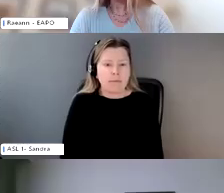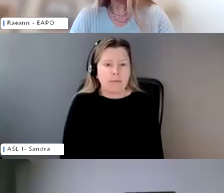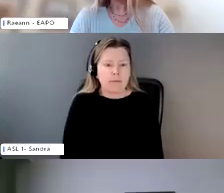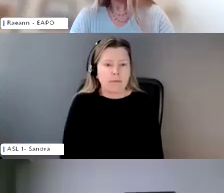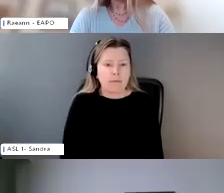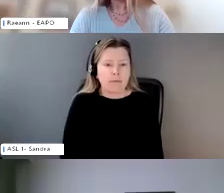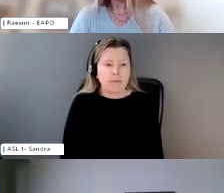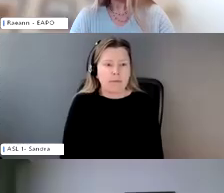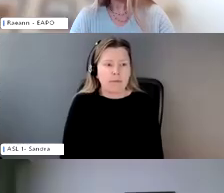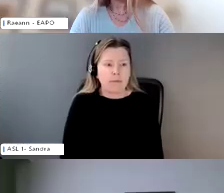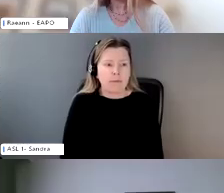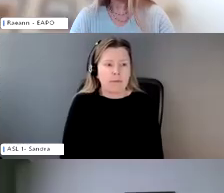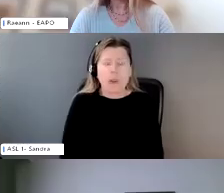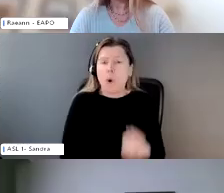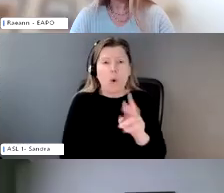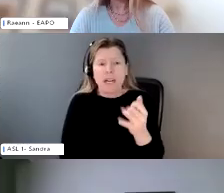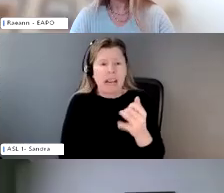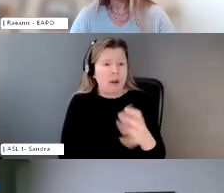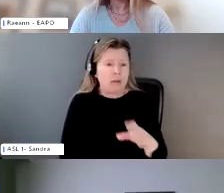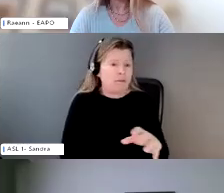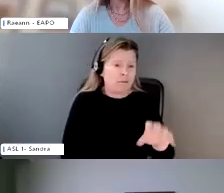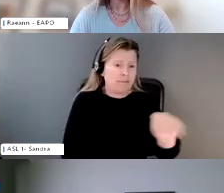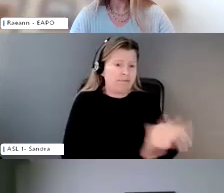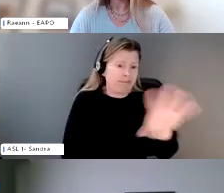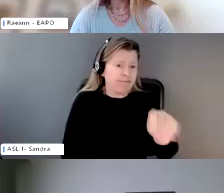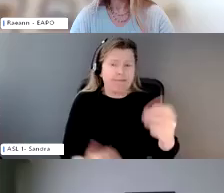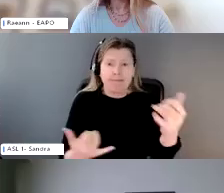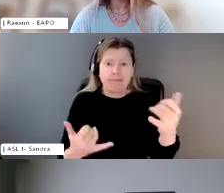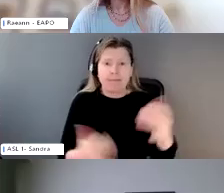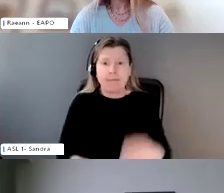have a chance to do it online after you leave the session today.